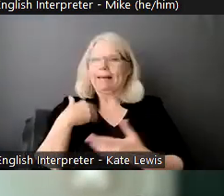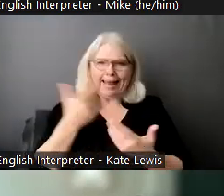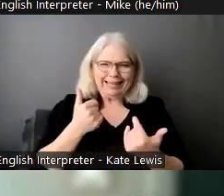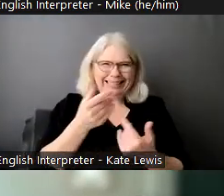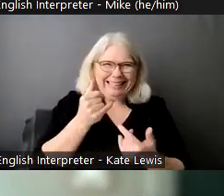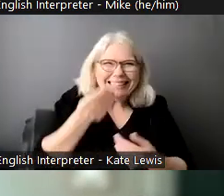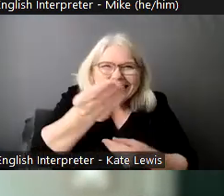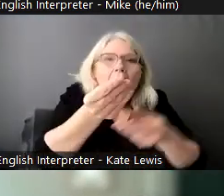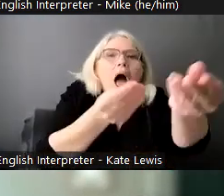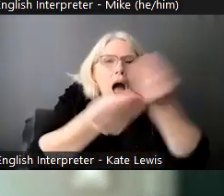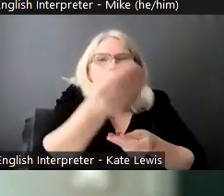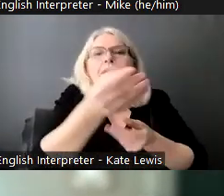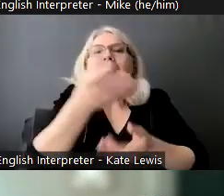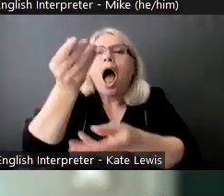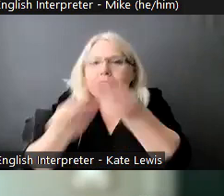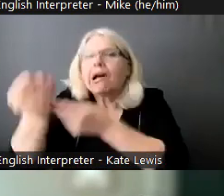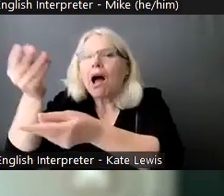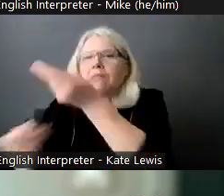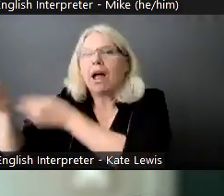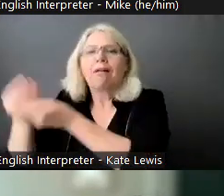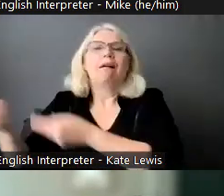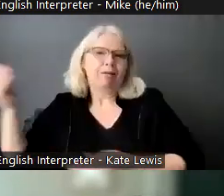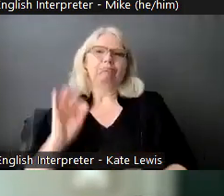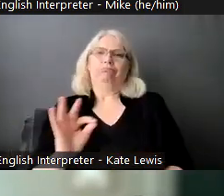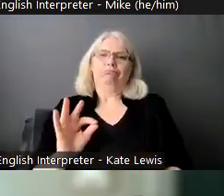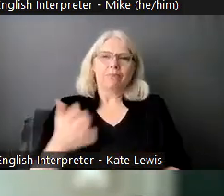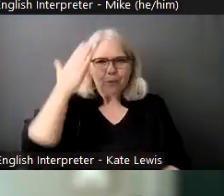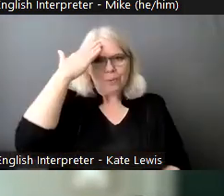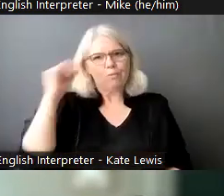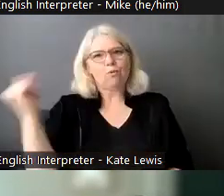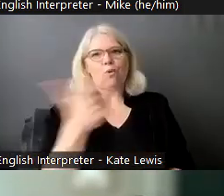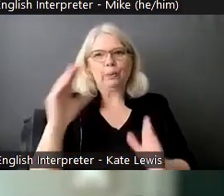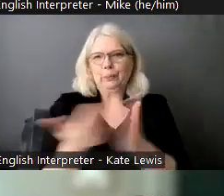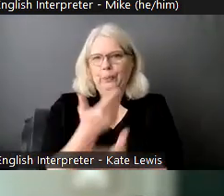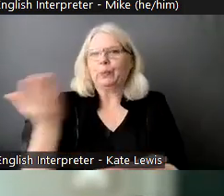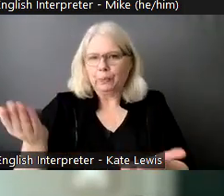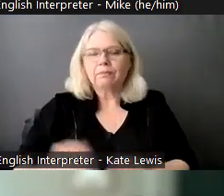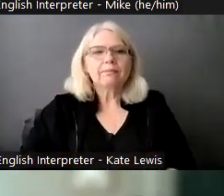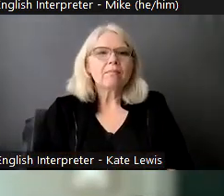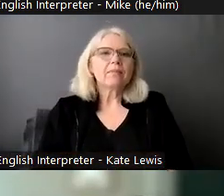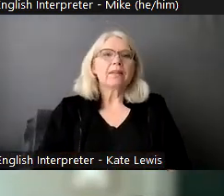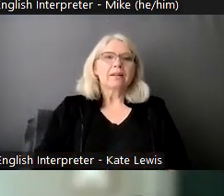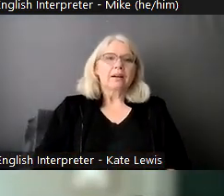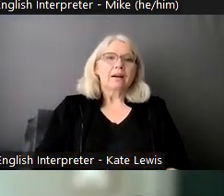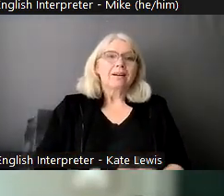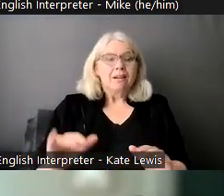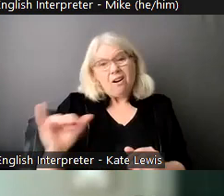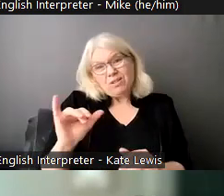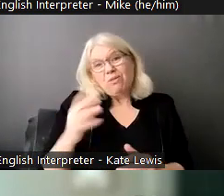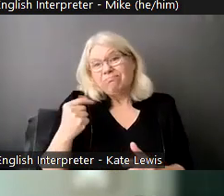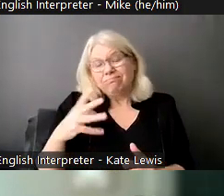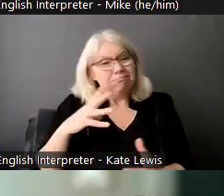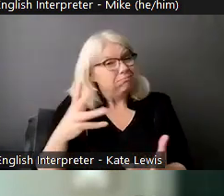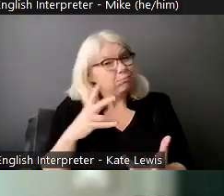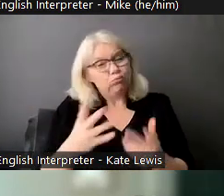with a lot of cases where people are being abused by their attorney, right? Their sons or their daughters, their grandchildren. And over again, I